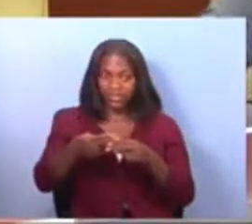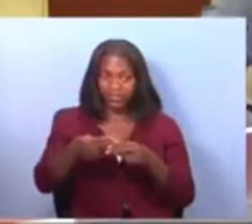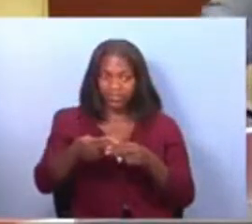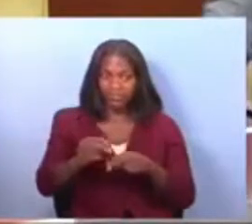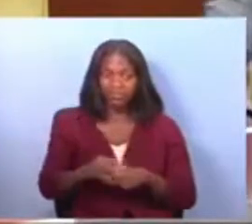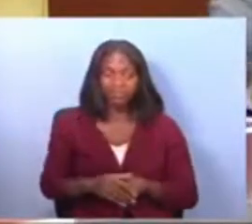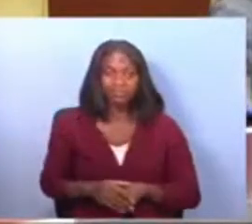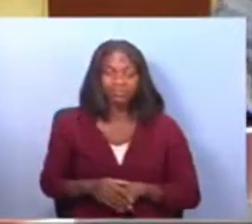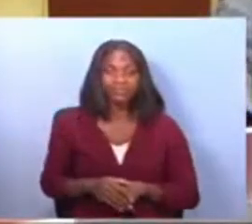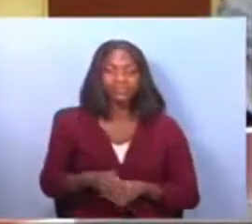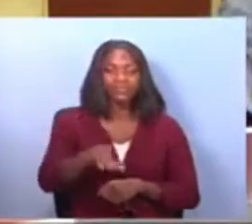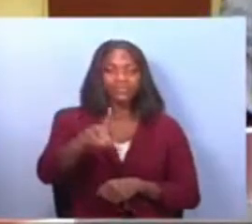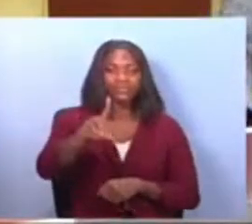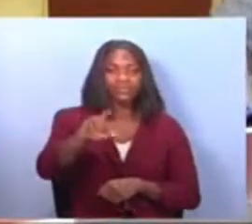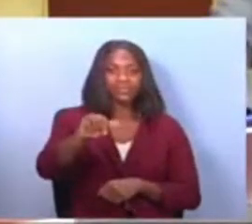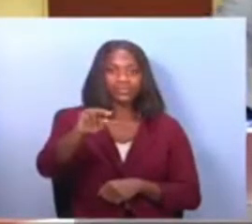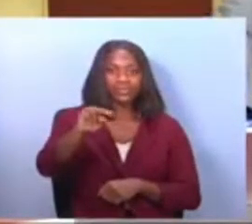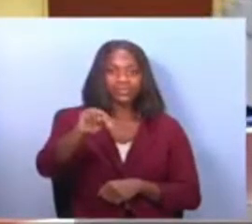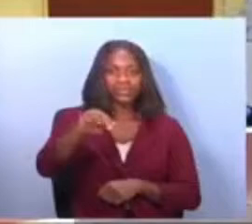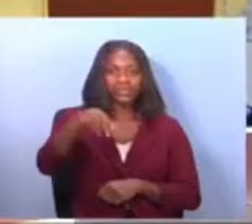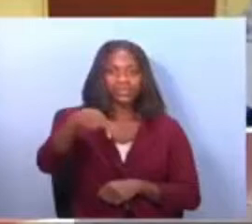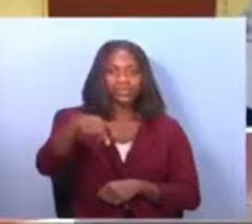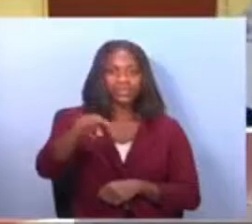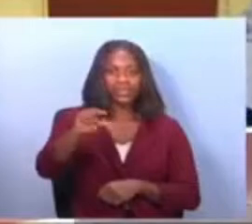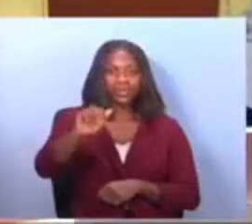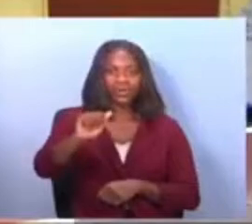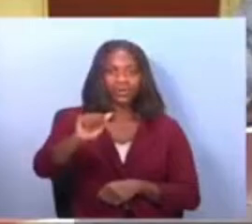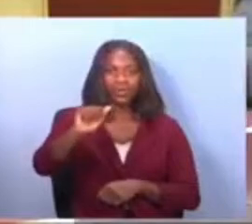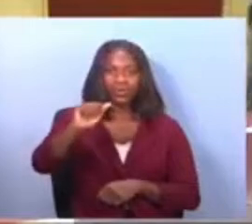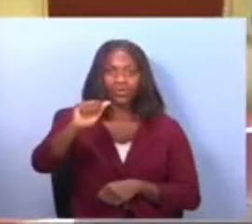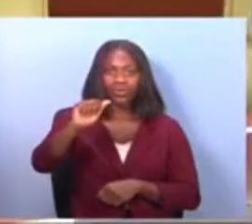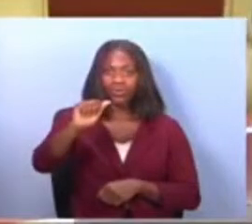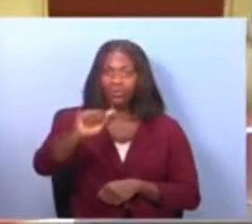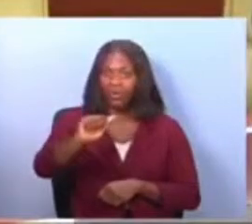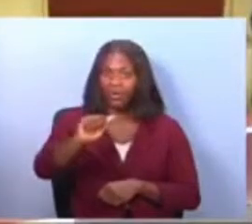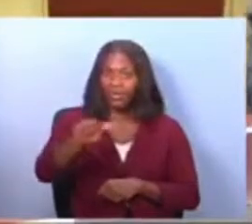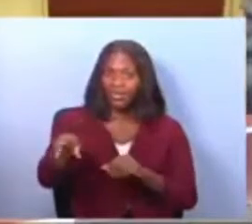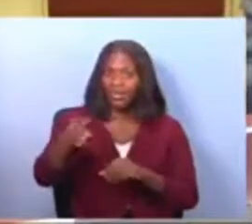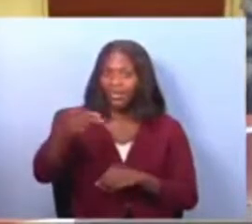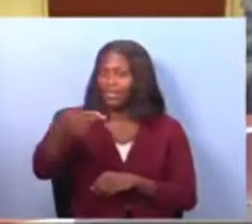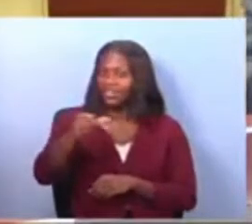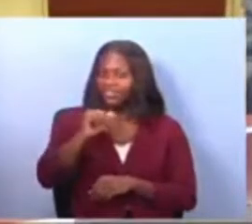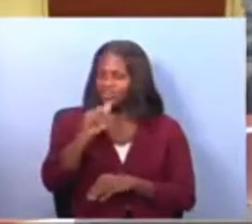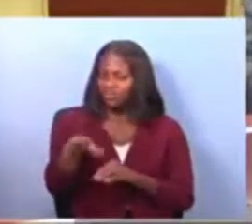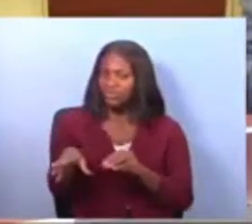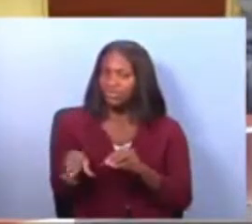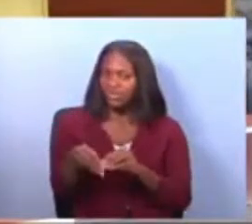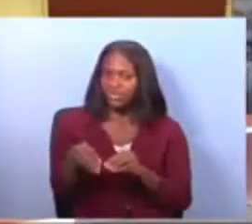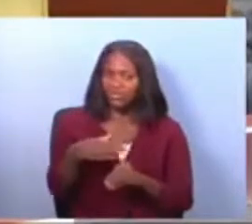H. So if that may be corrected. Well noted. Thank Table you. office.